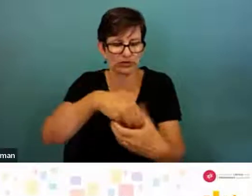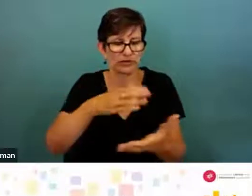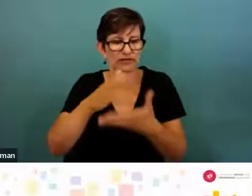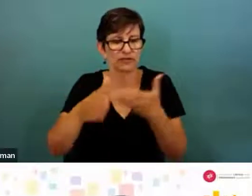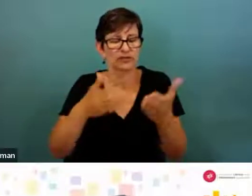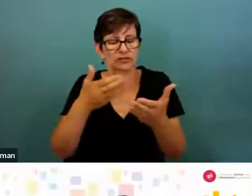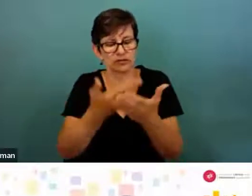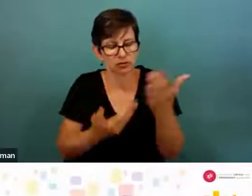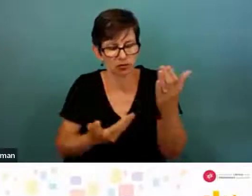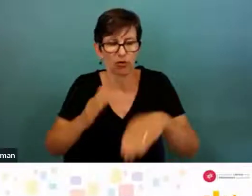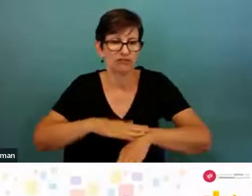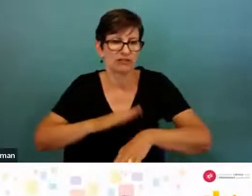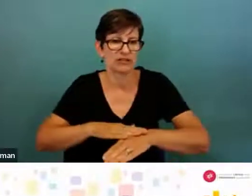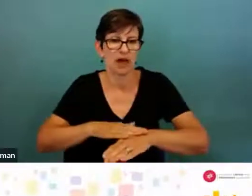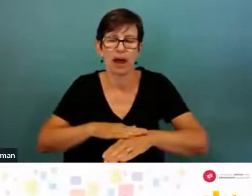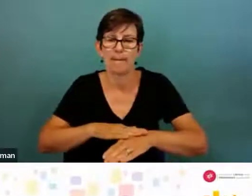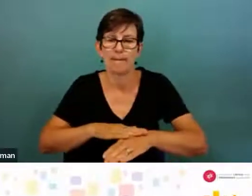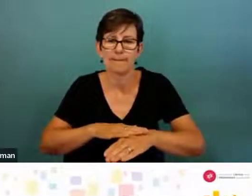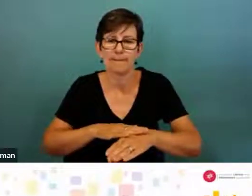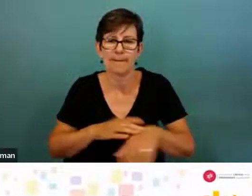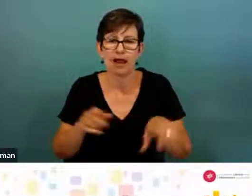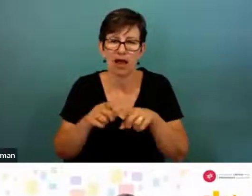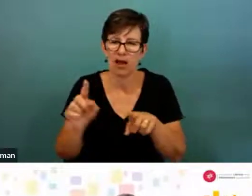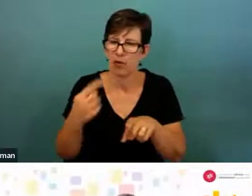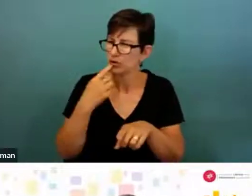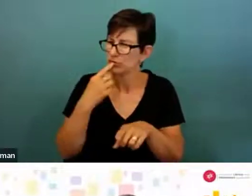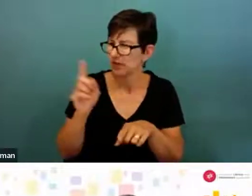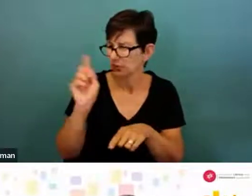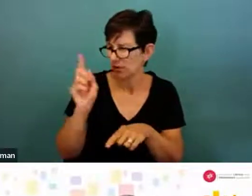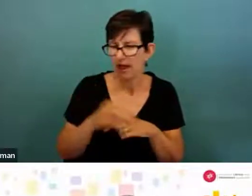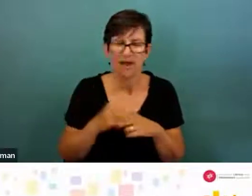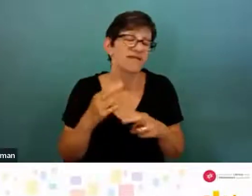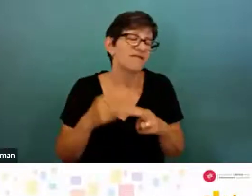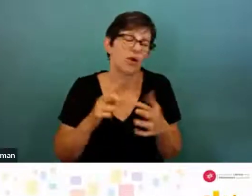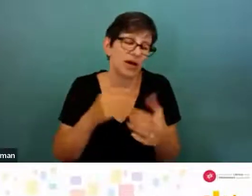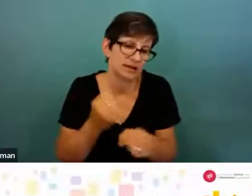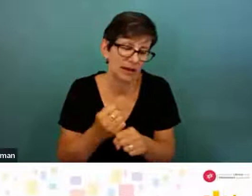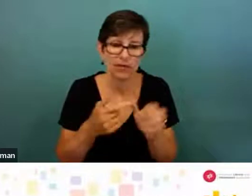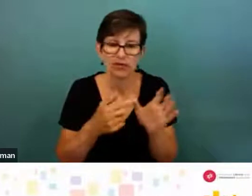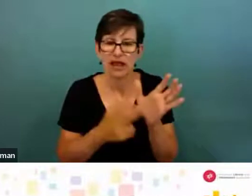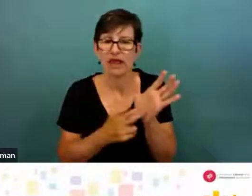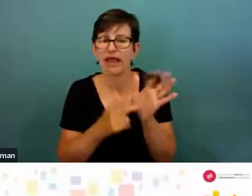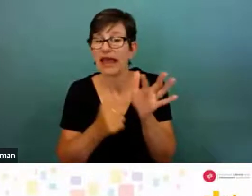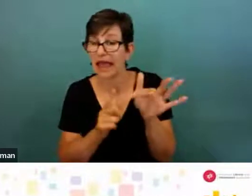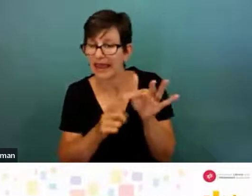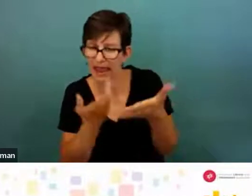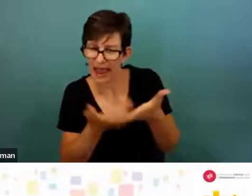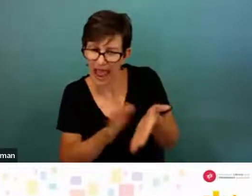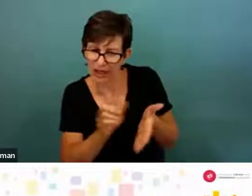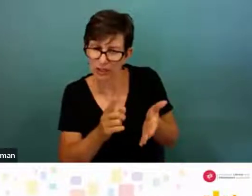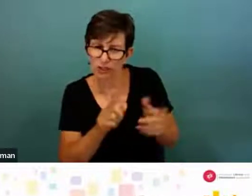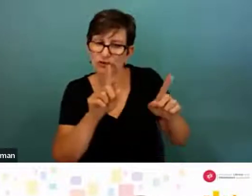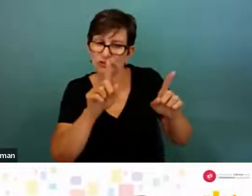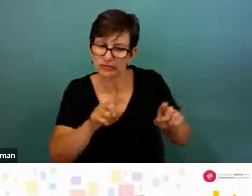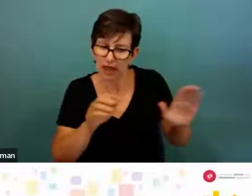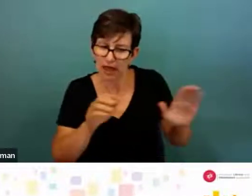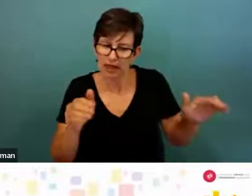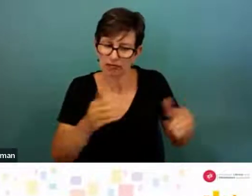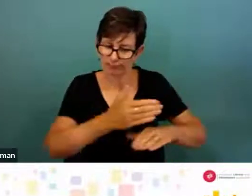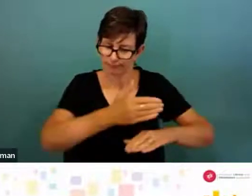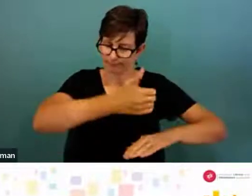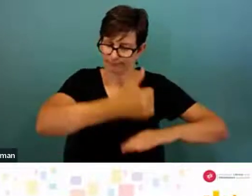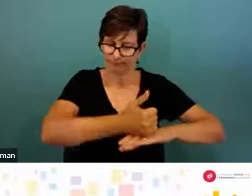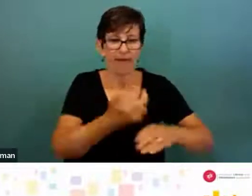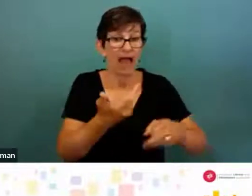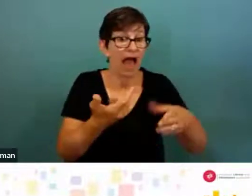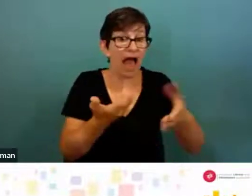sessions similar to what you have mentioned today? So, for example, Annette, how did you introduce it? How did you convince your library